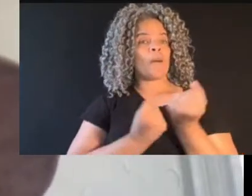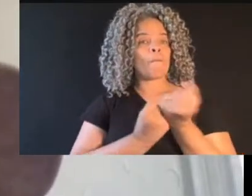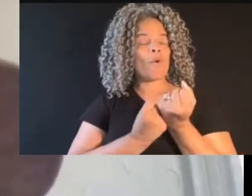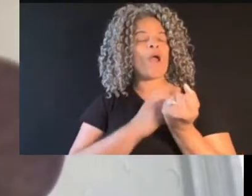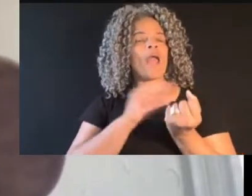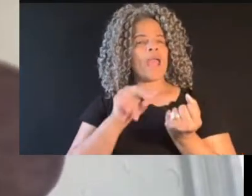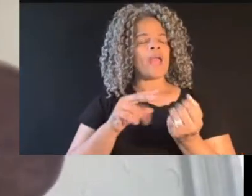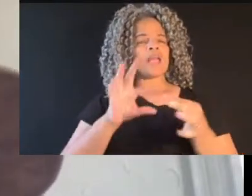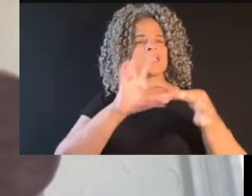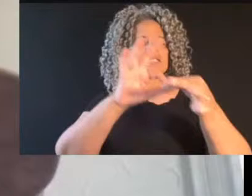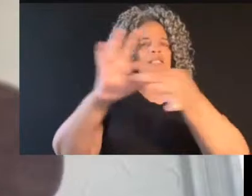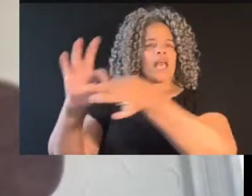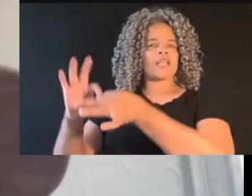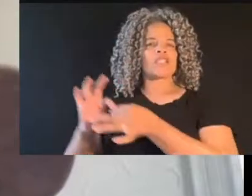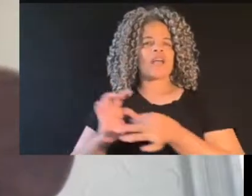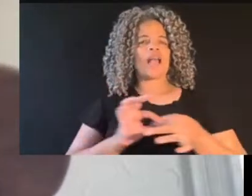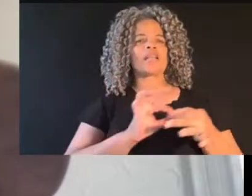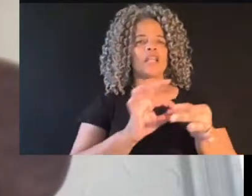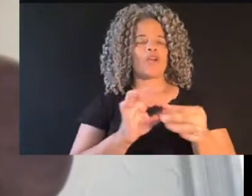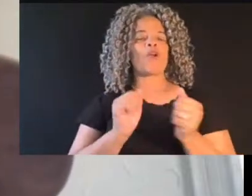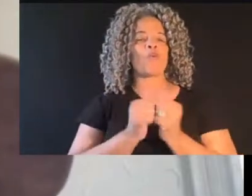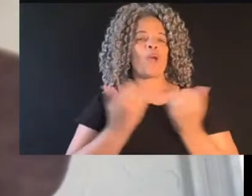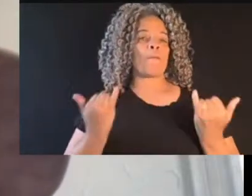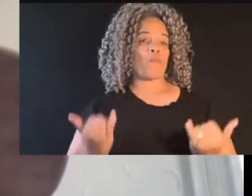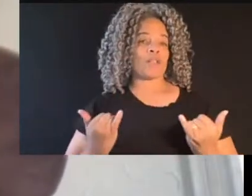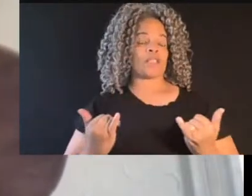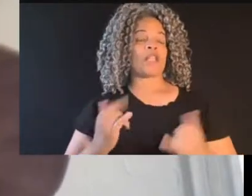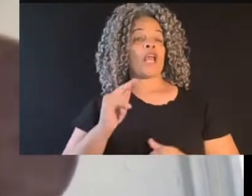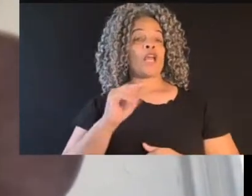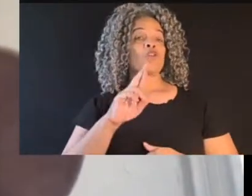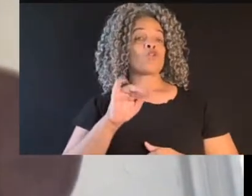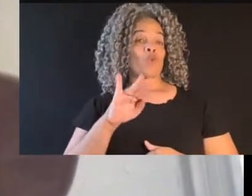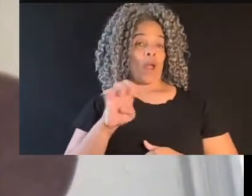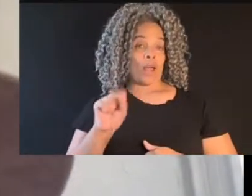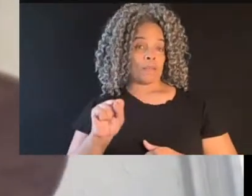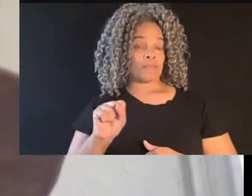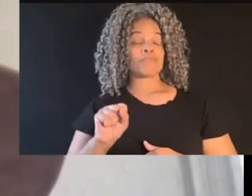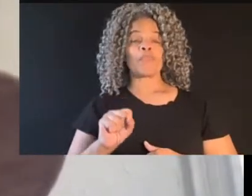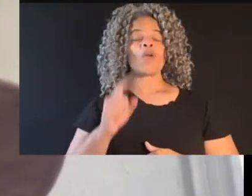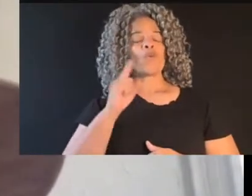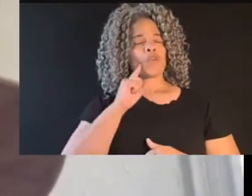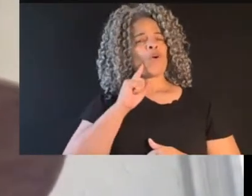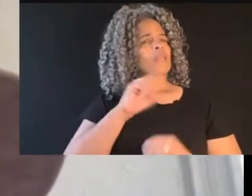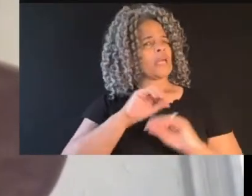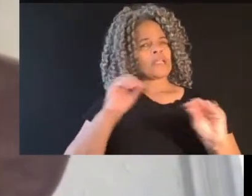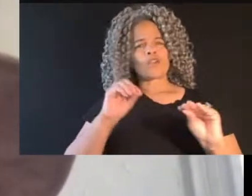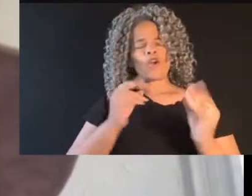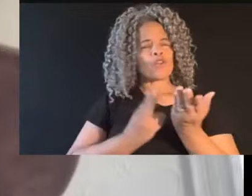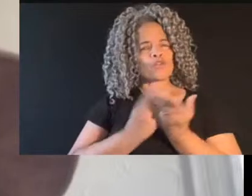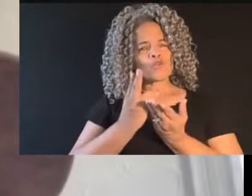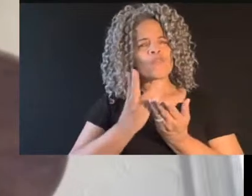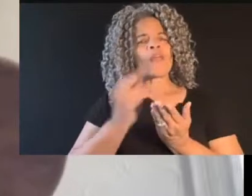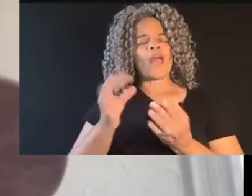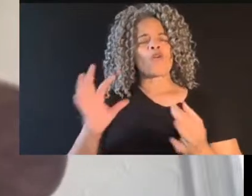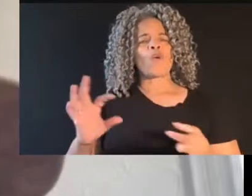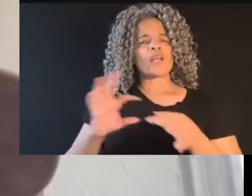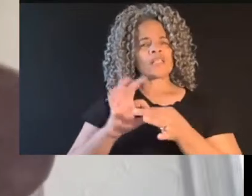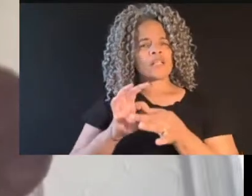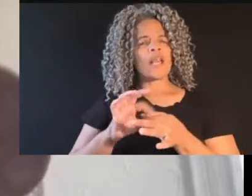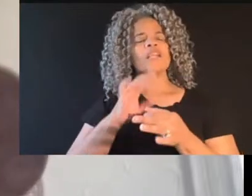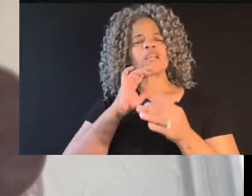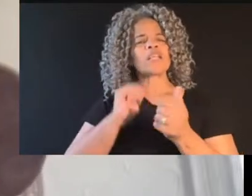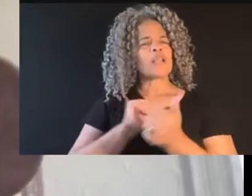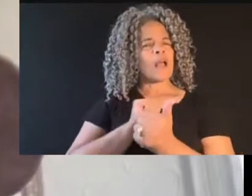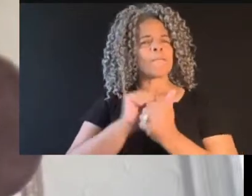in solidarity with present-day tribes. We also know that lack of truth and reconciliation stretches beyond